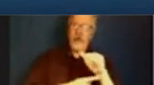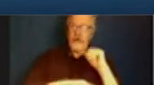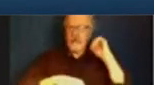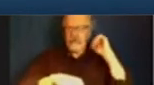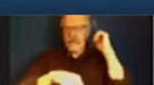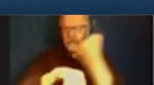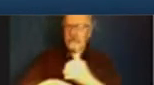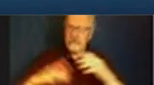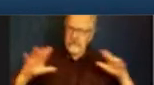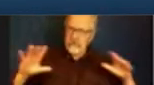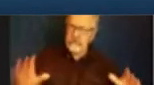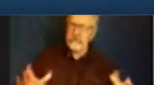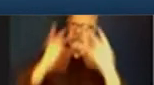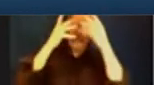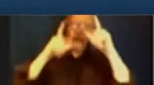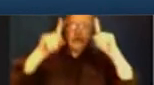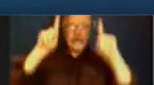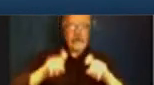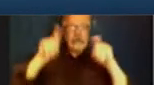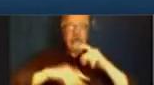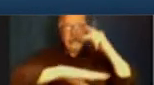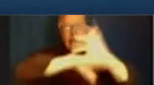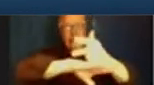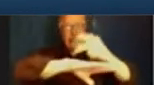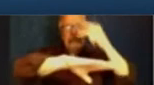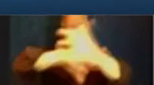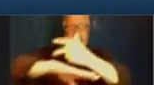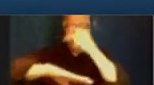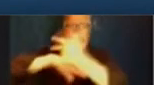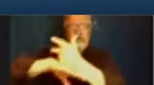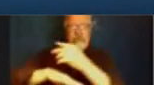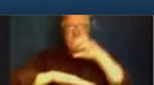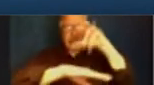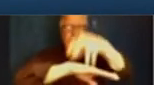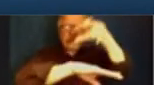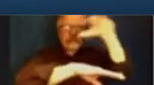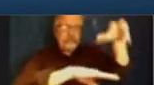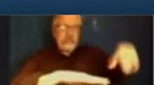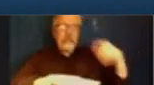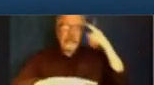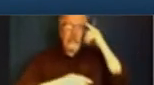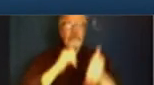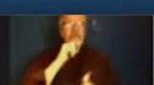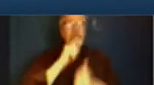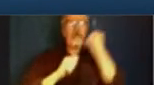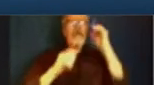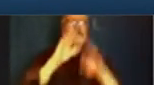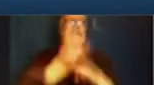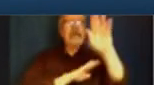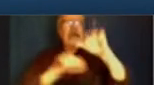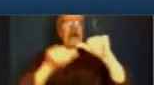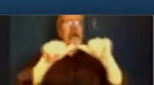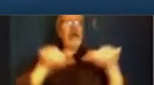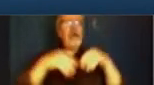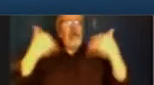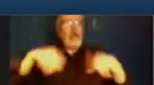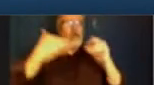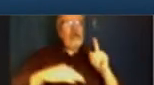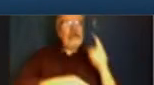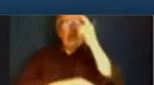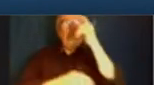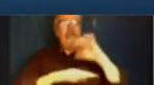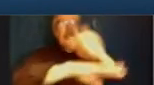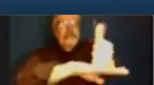testing facility of high throughput. And I want to thank our federal partners working through our Department of Health and FEMA to make that